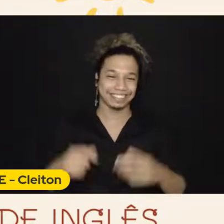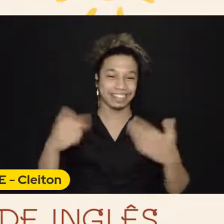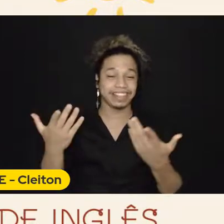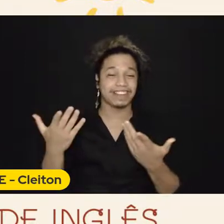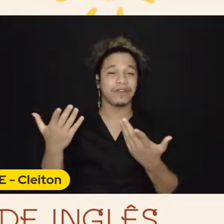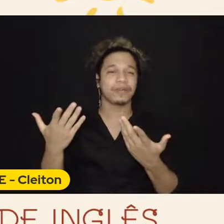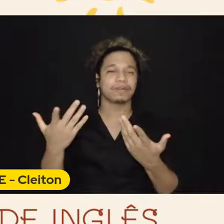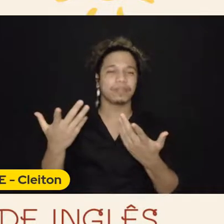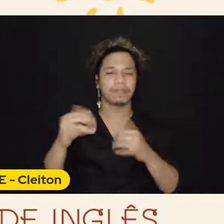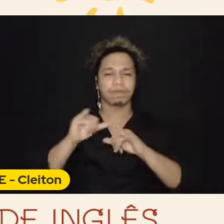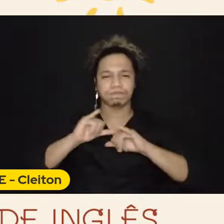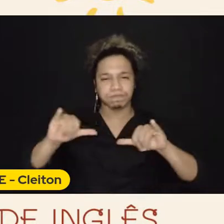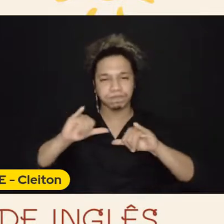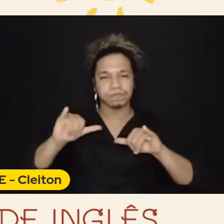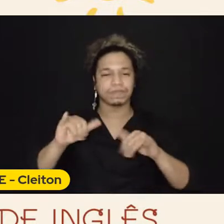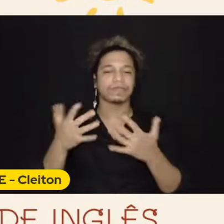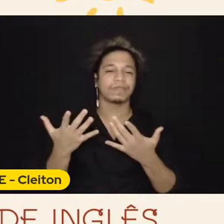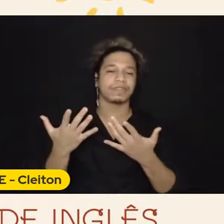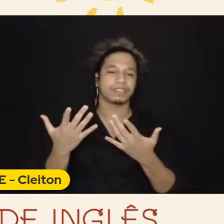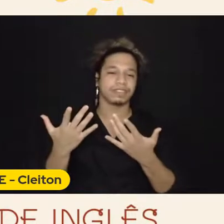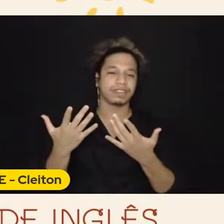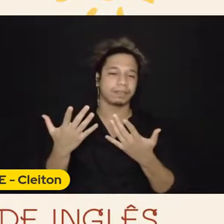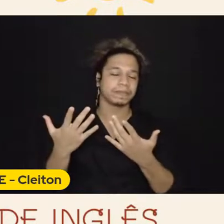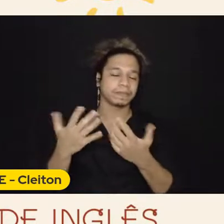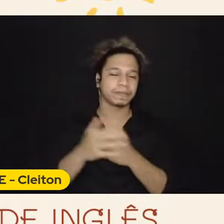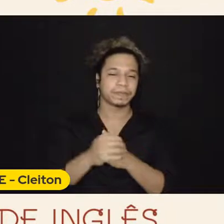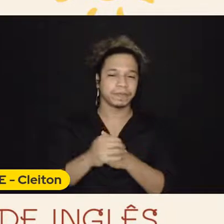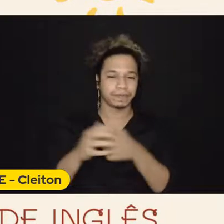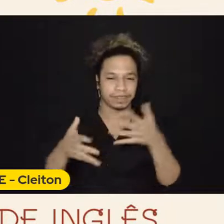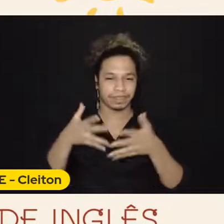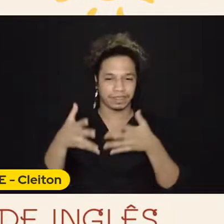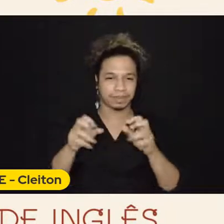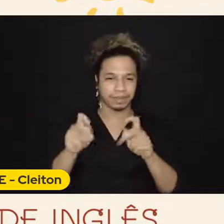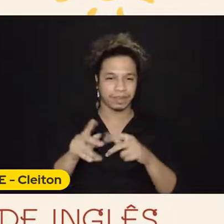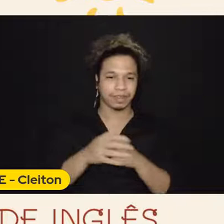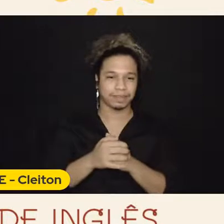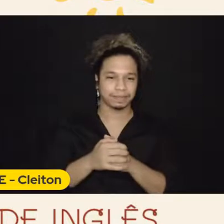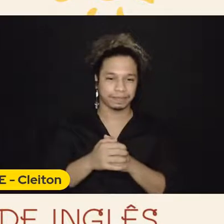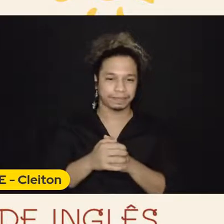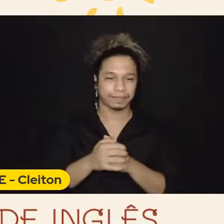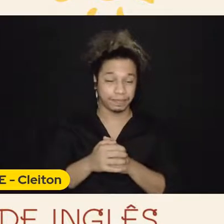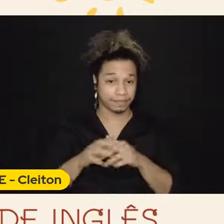about the warning we gave us. Okay, that's perfect. So,